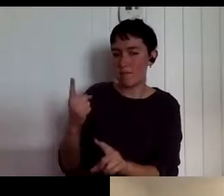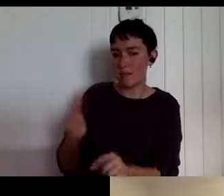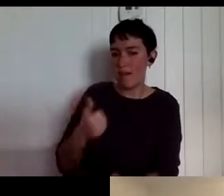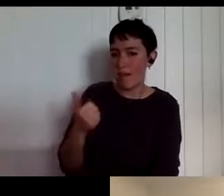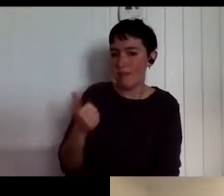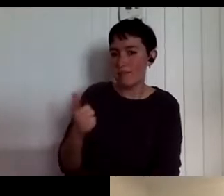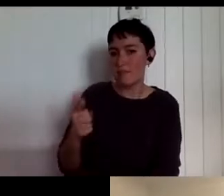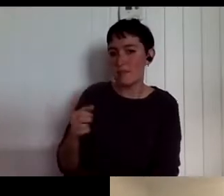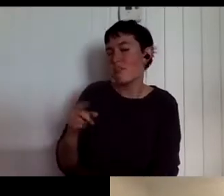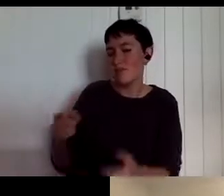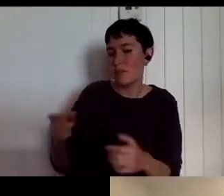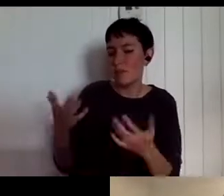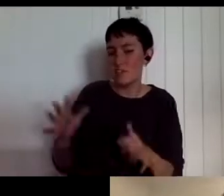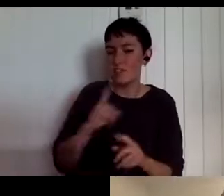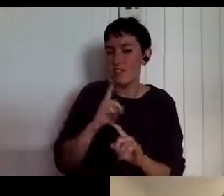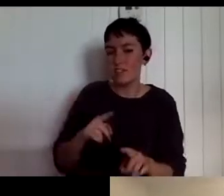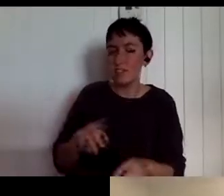but you answered that it was salt